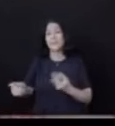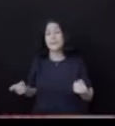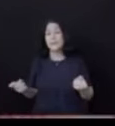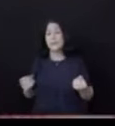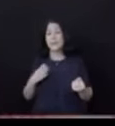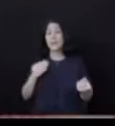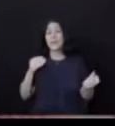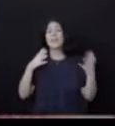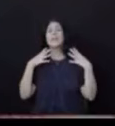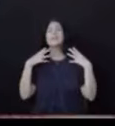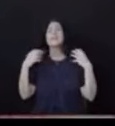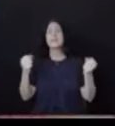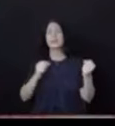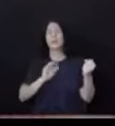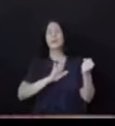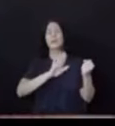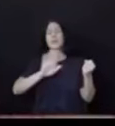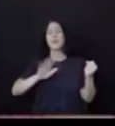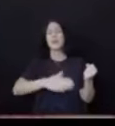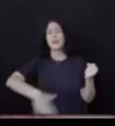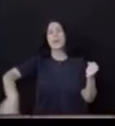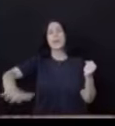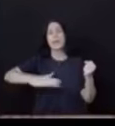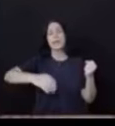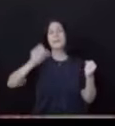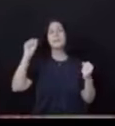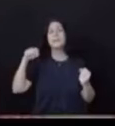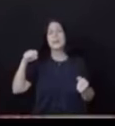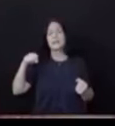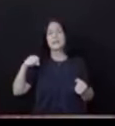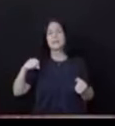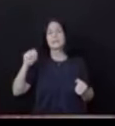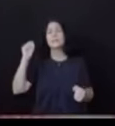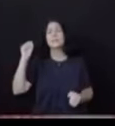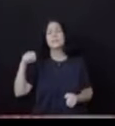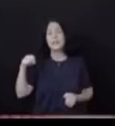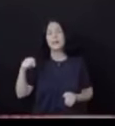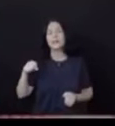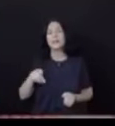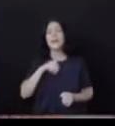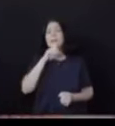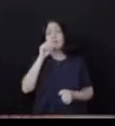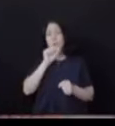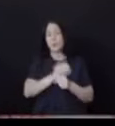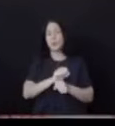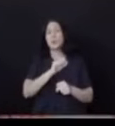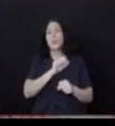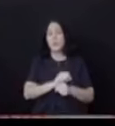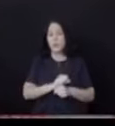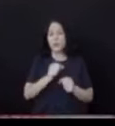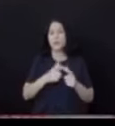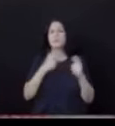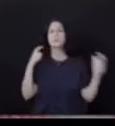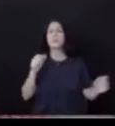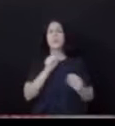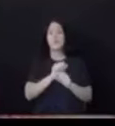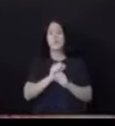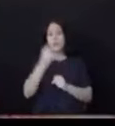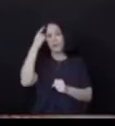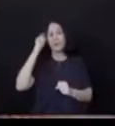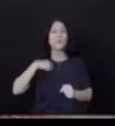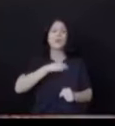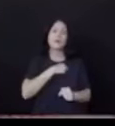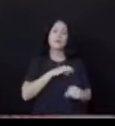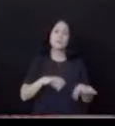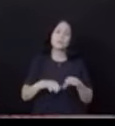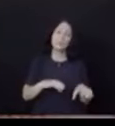heal heal their land yes yes there is work much work for us to do